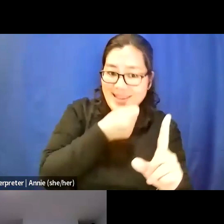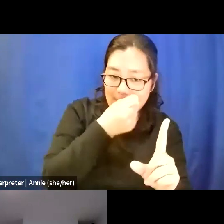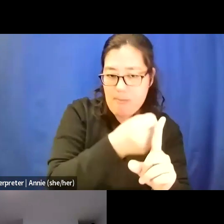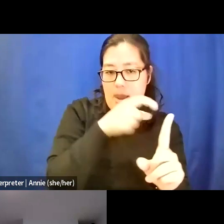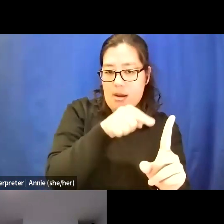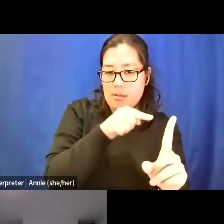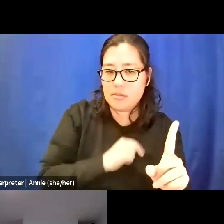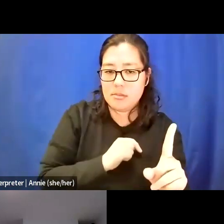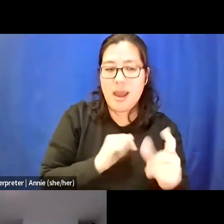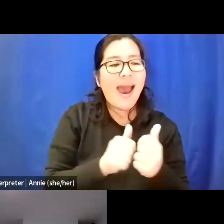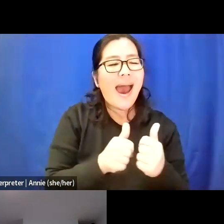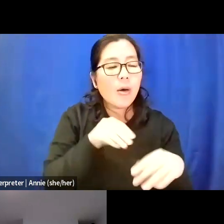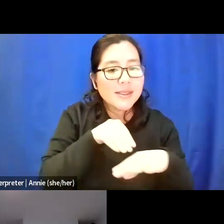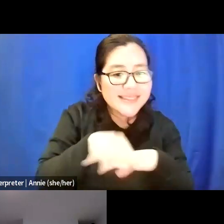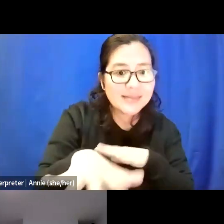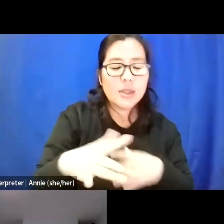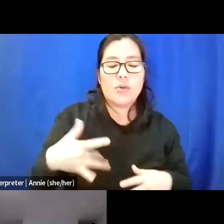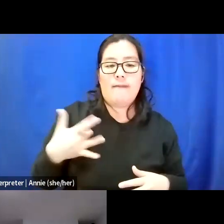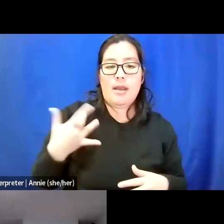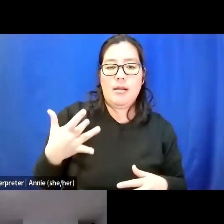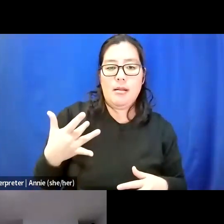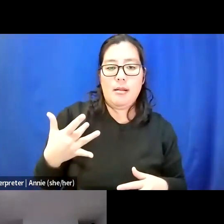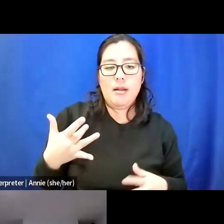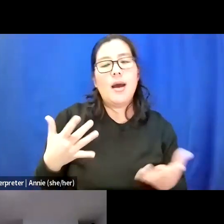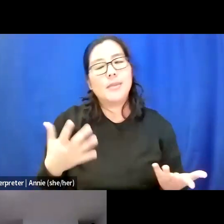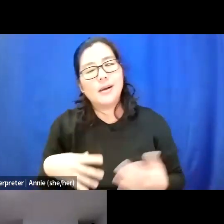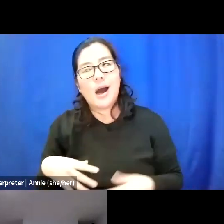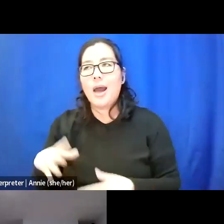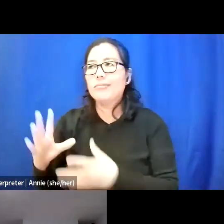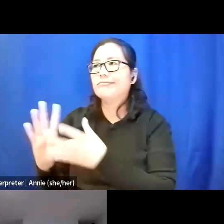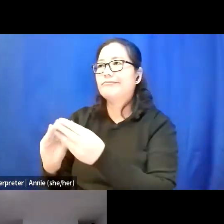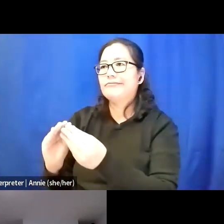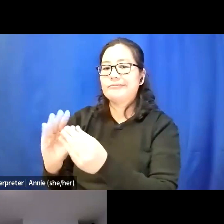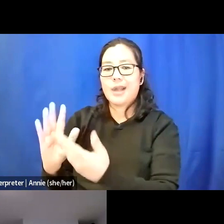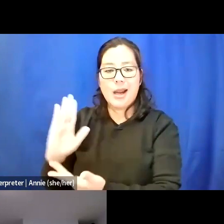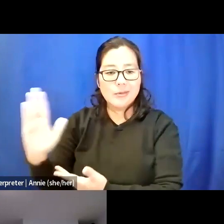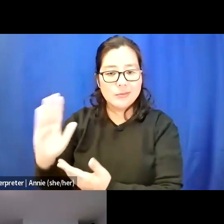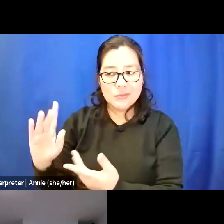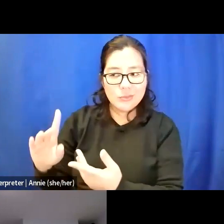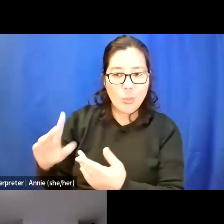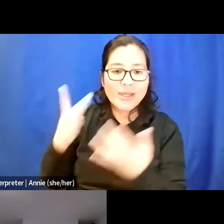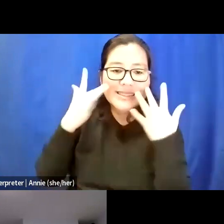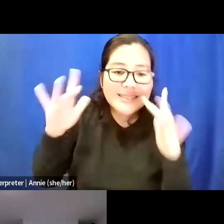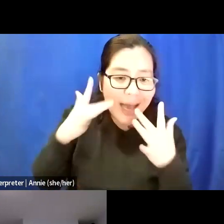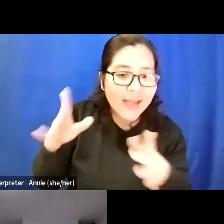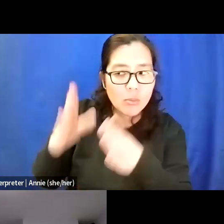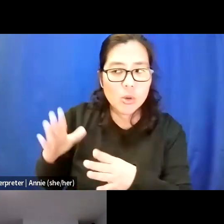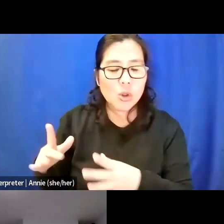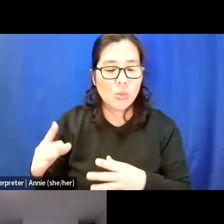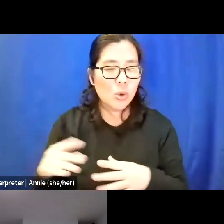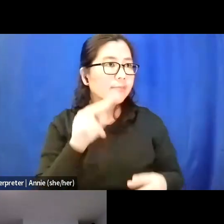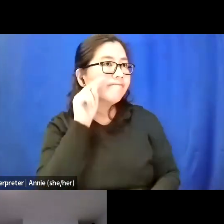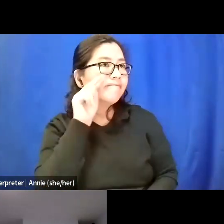does this make you feel? I'm talking here to a sighted person. It's like, what are you feeling when you look at this